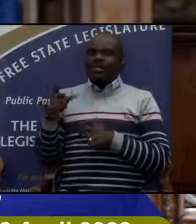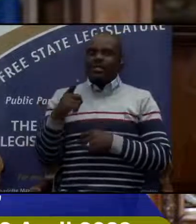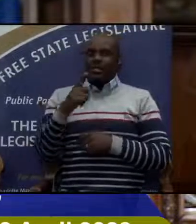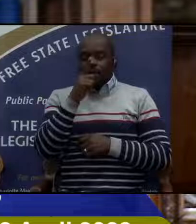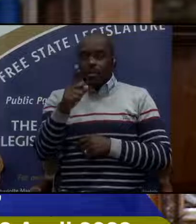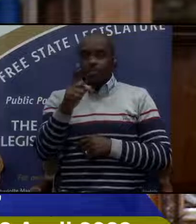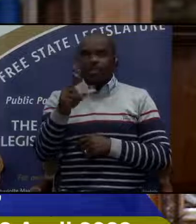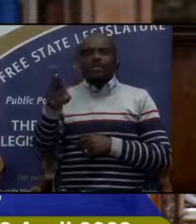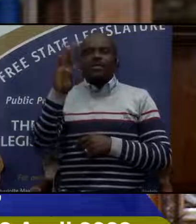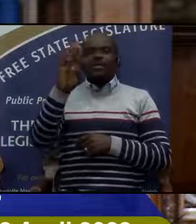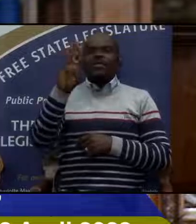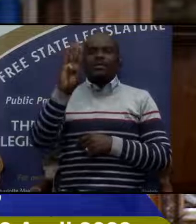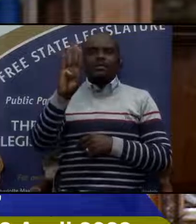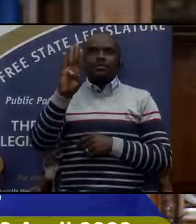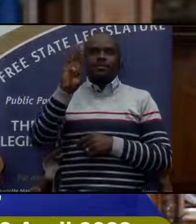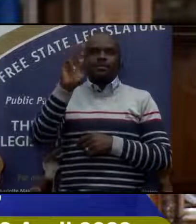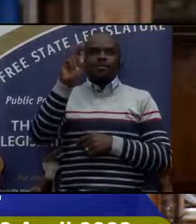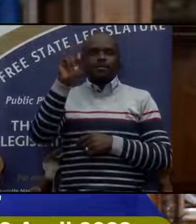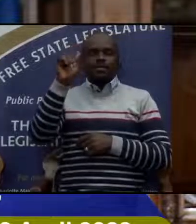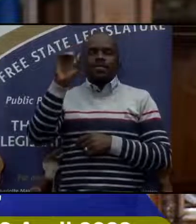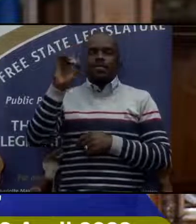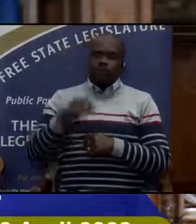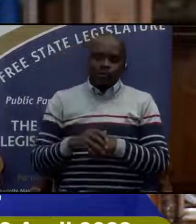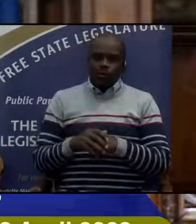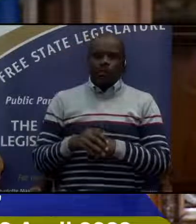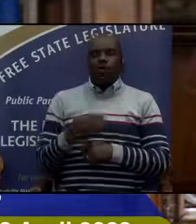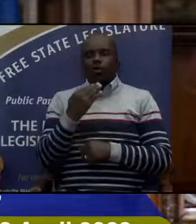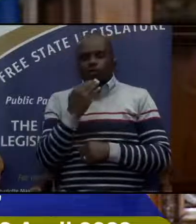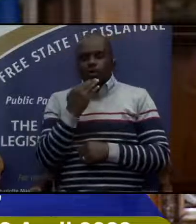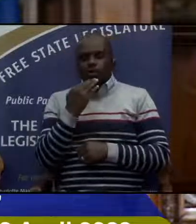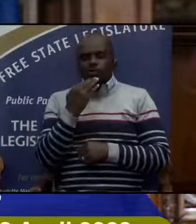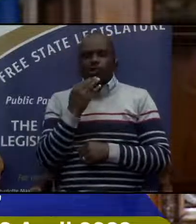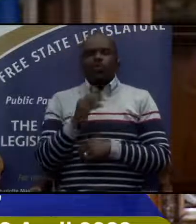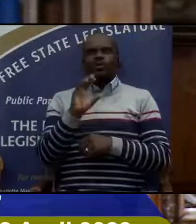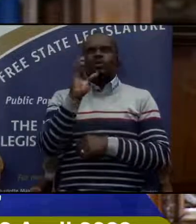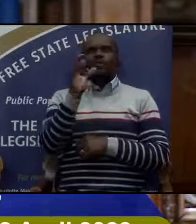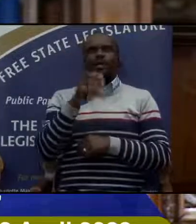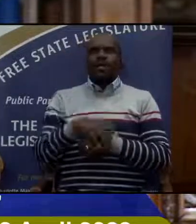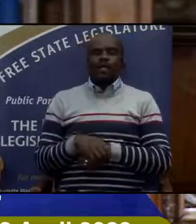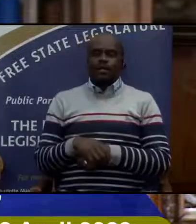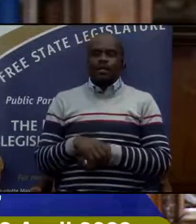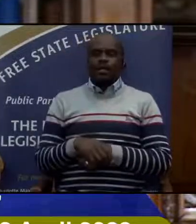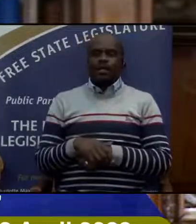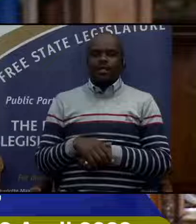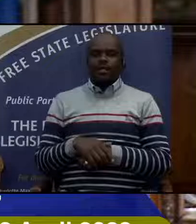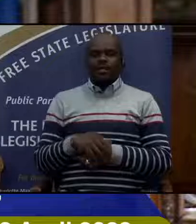Whose Free State? It was named after whose interest?